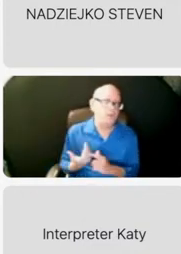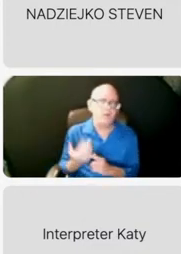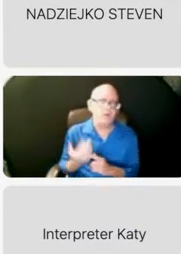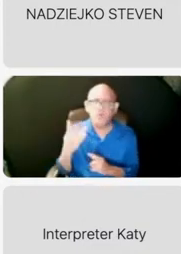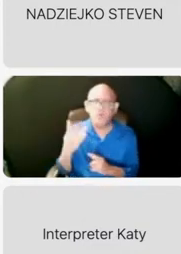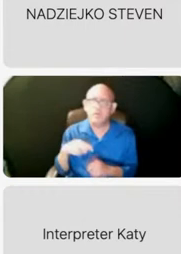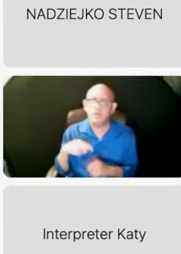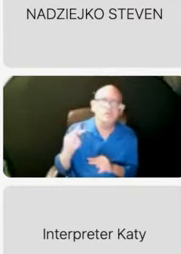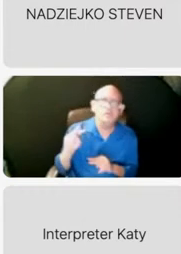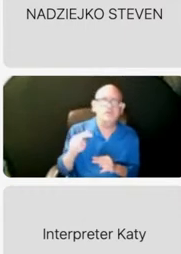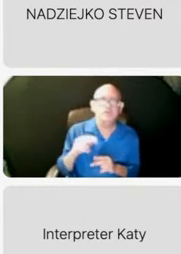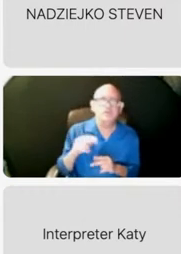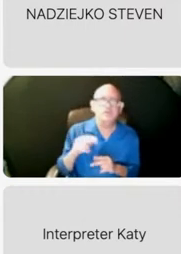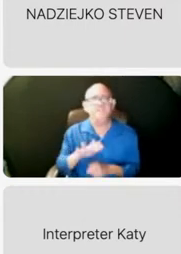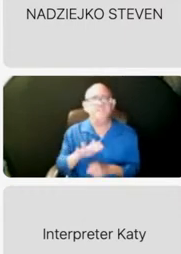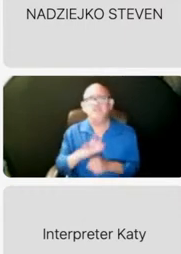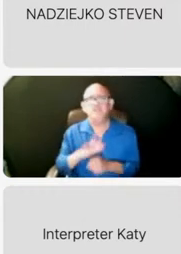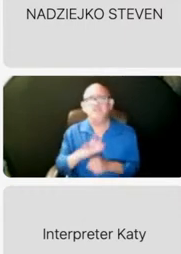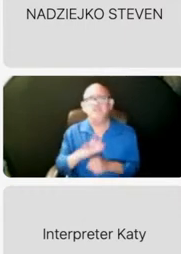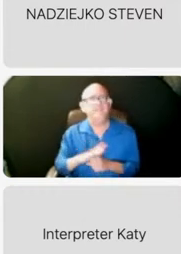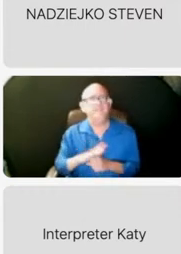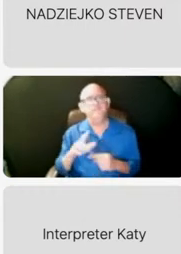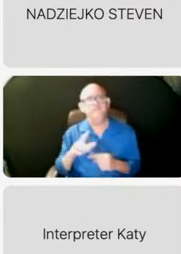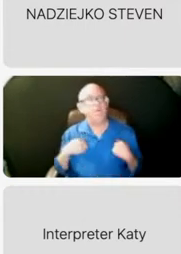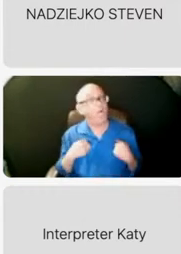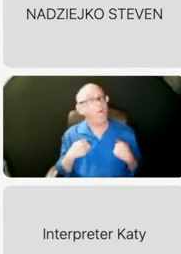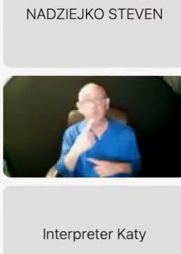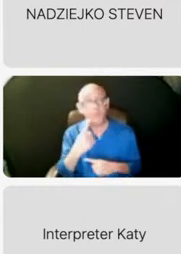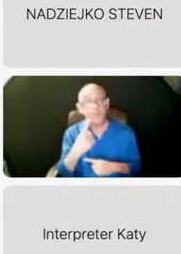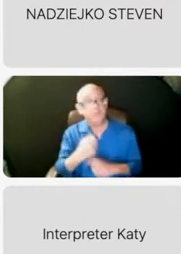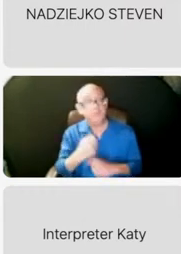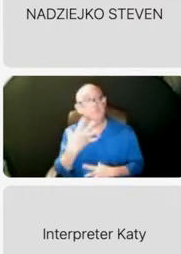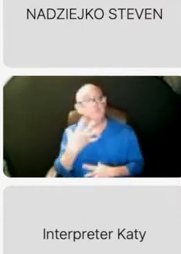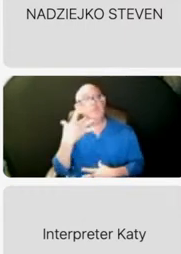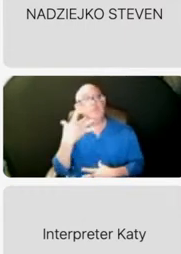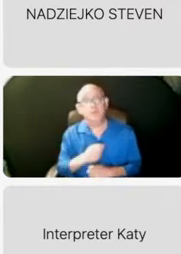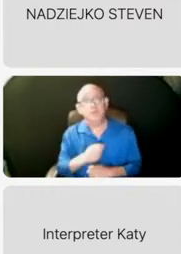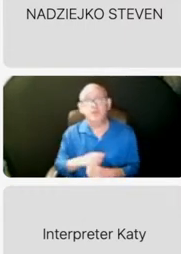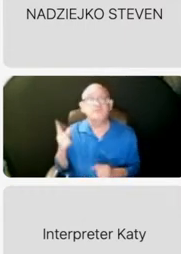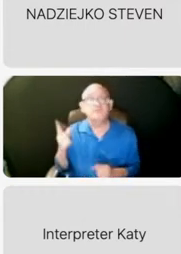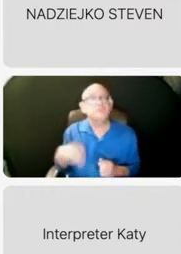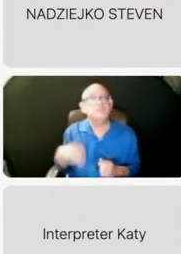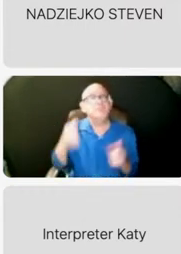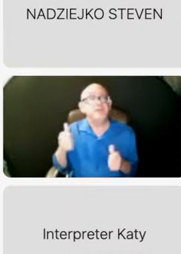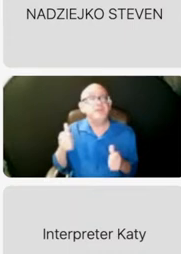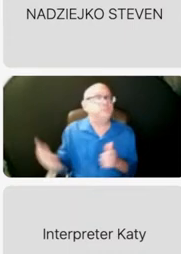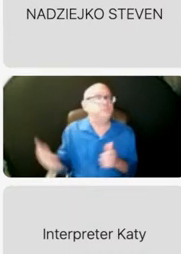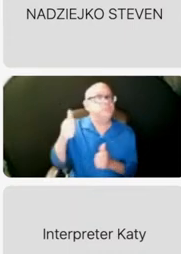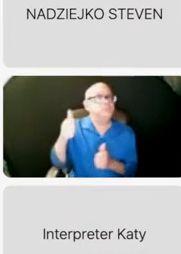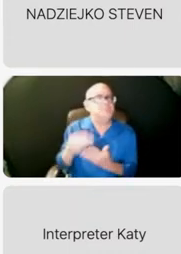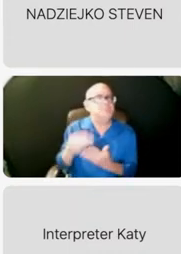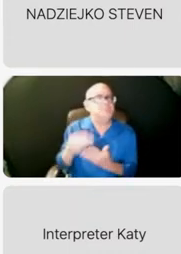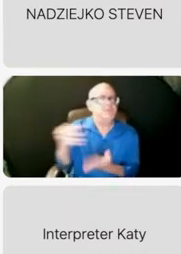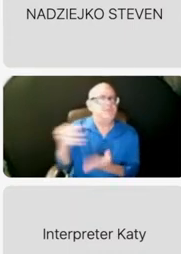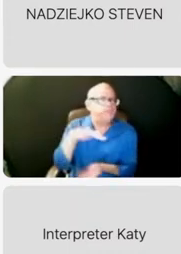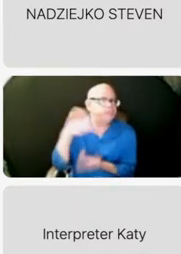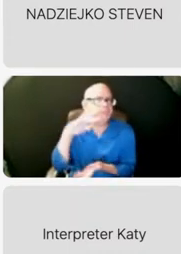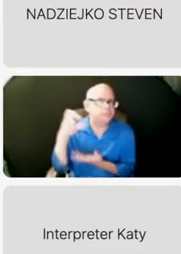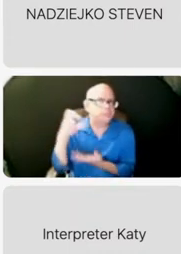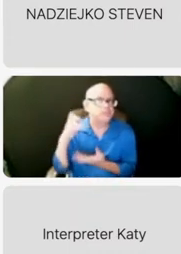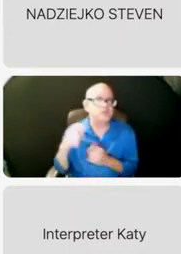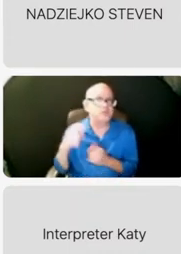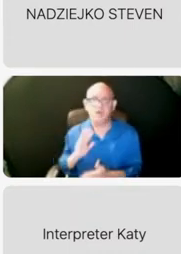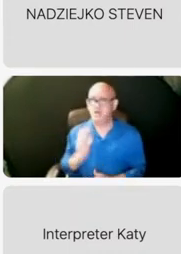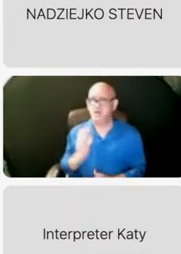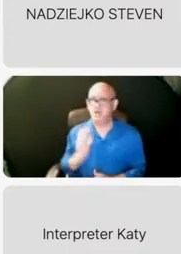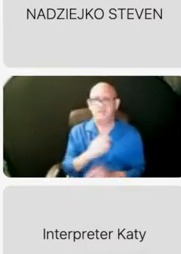years years why are security managers getting paid big dollars when our security department is mismanaged